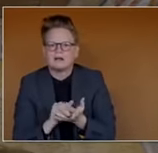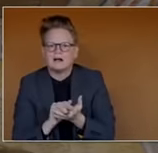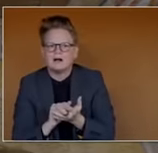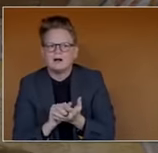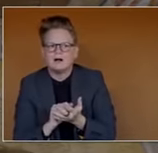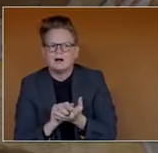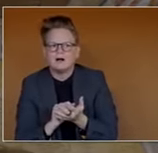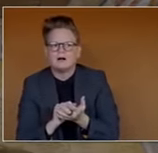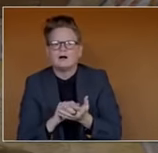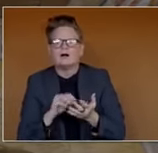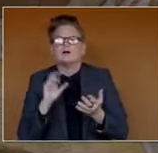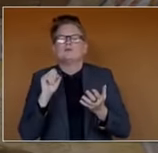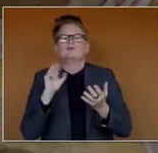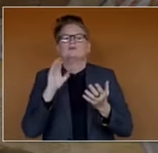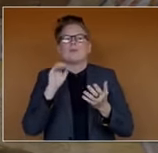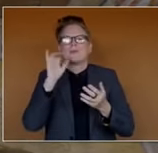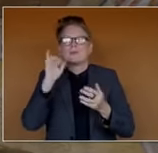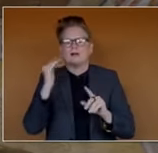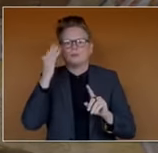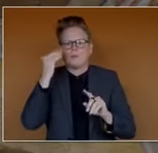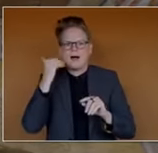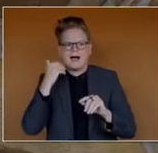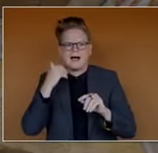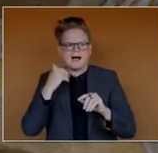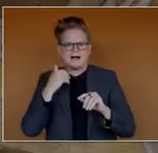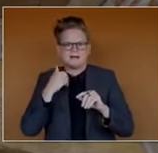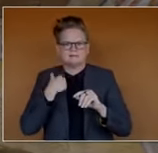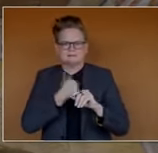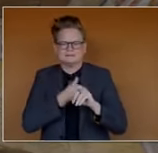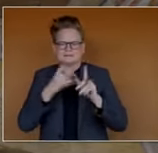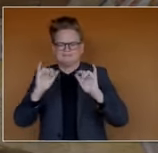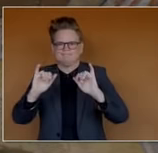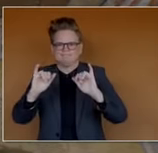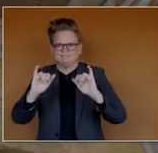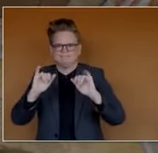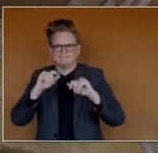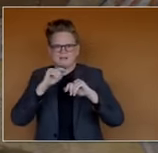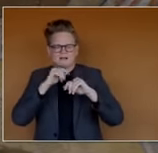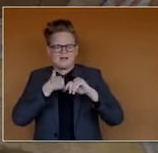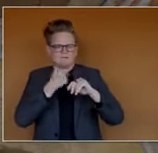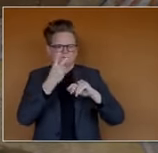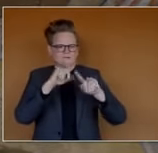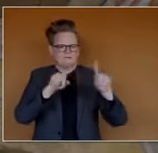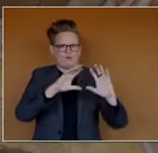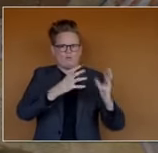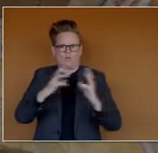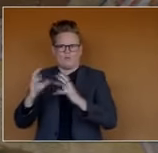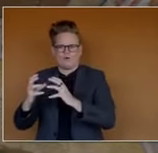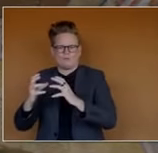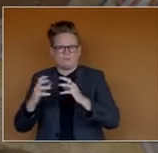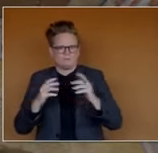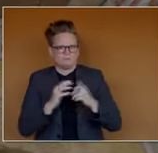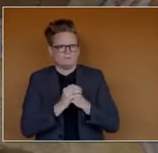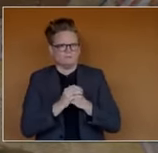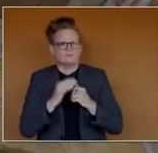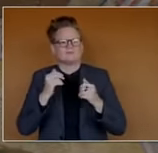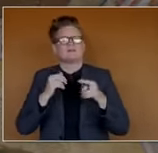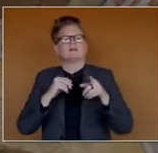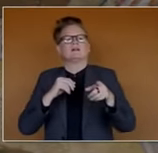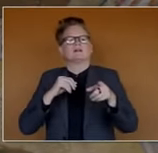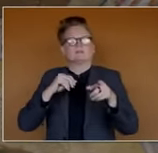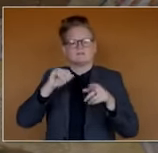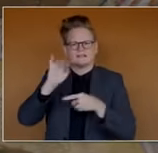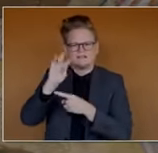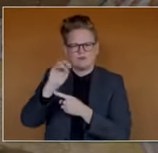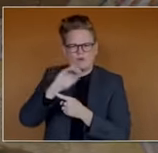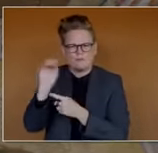for those individuals. And again, that represents 78, almost 80% of all tax filers in the state of